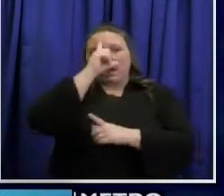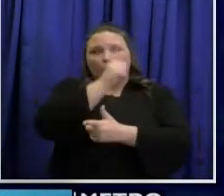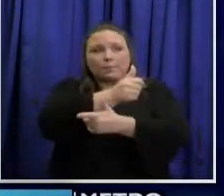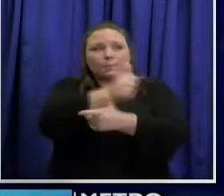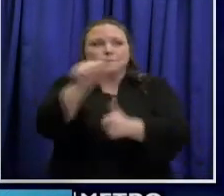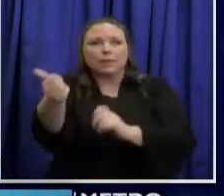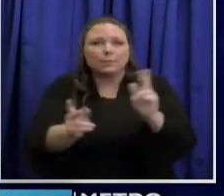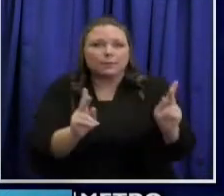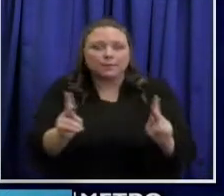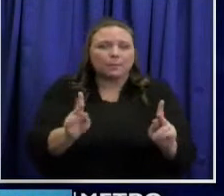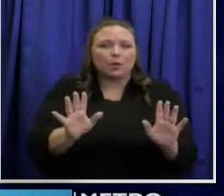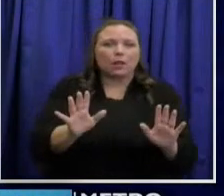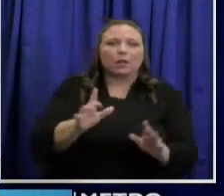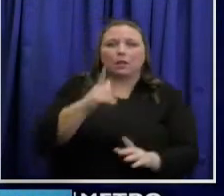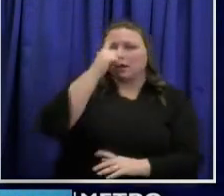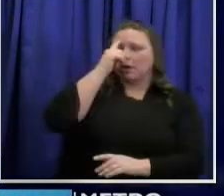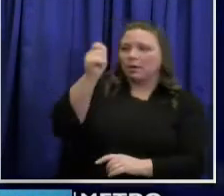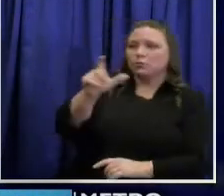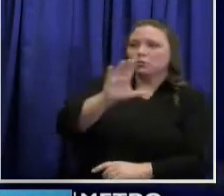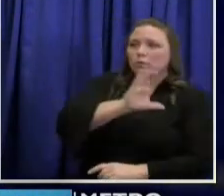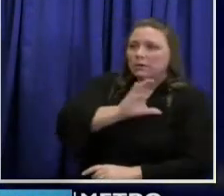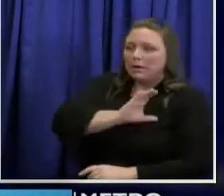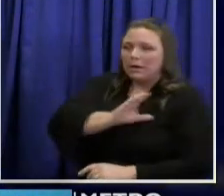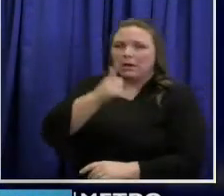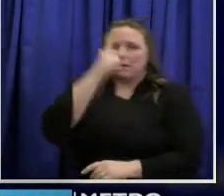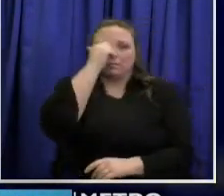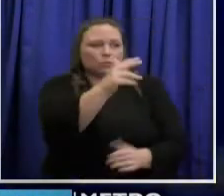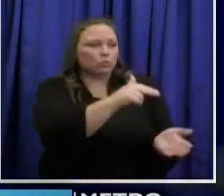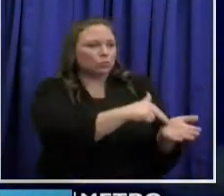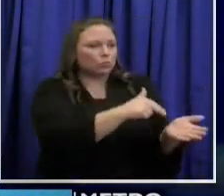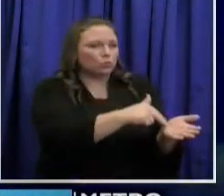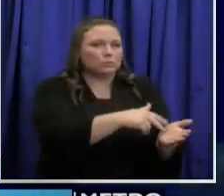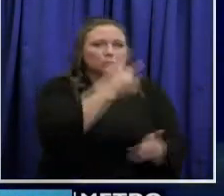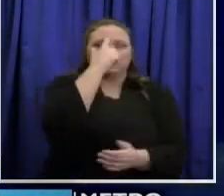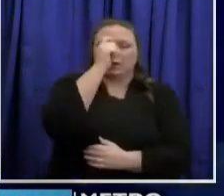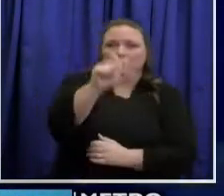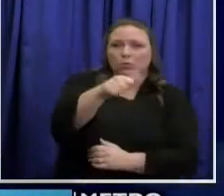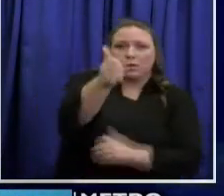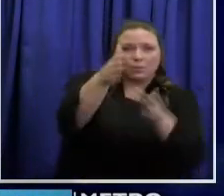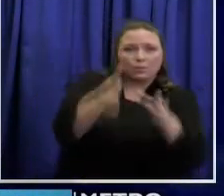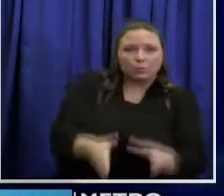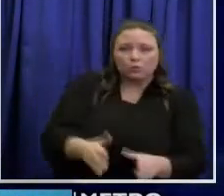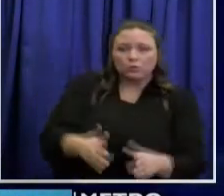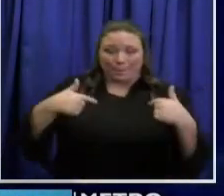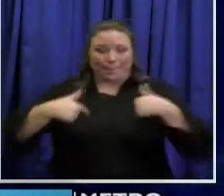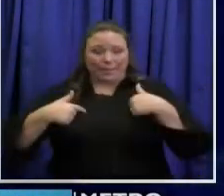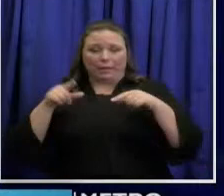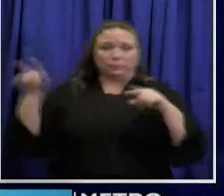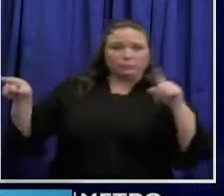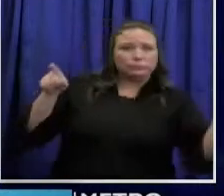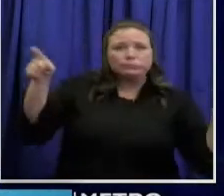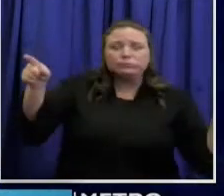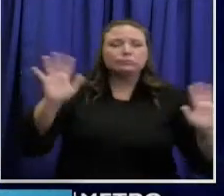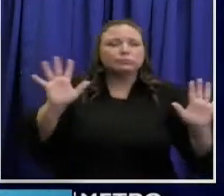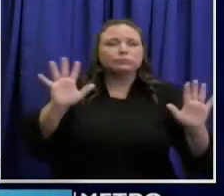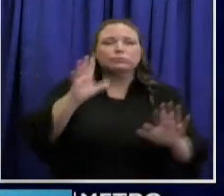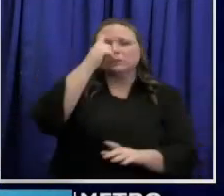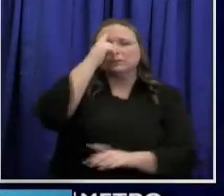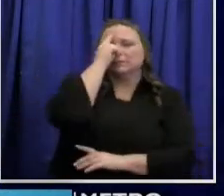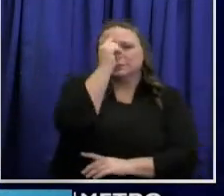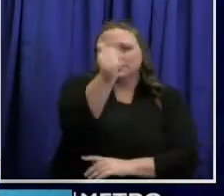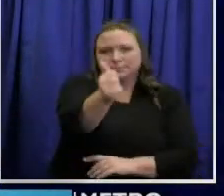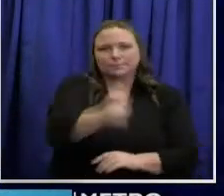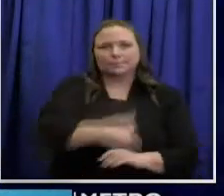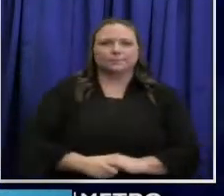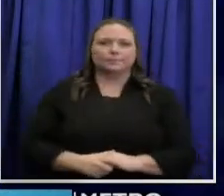this. Don't think that it's up to a cop or a nurse or to somebody else to do what we know is right. It's up to you.